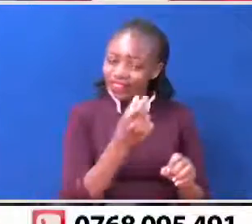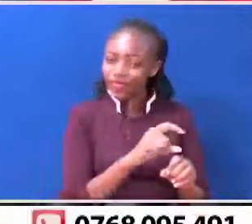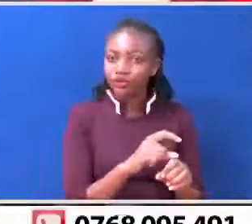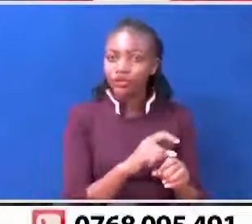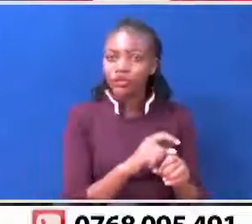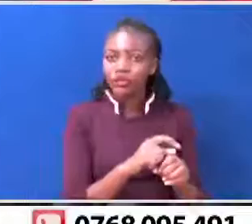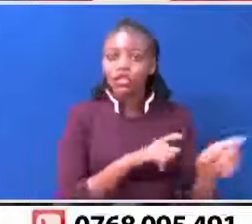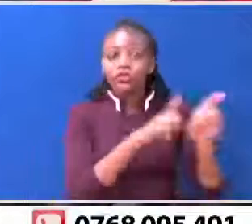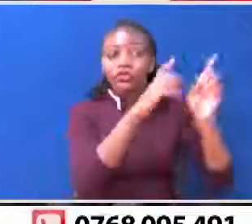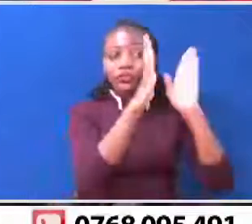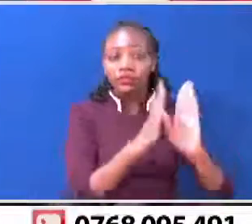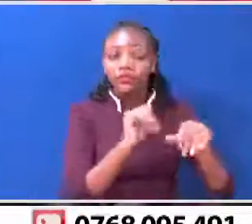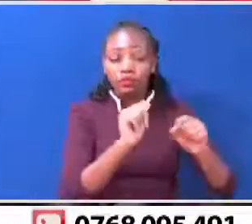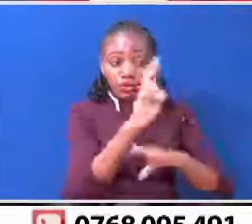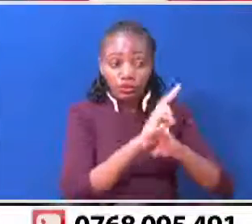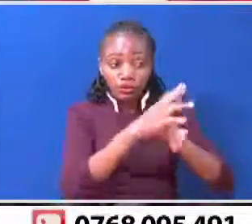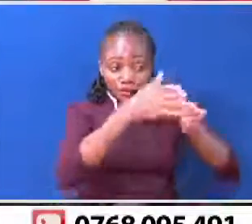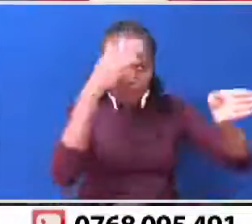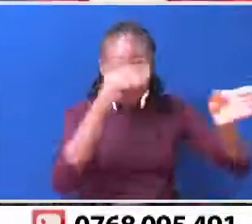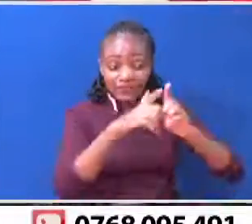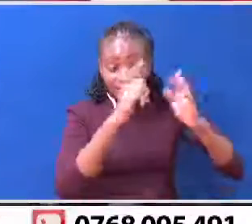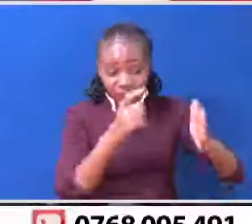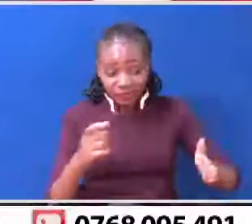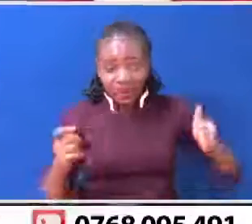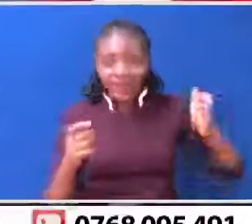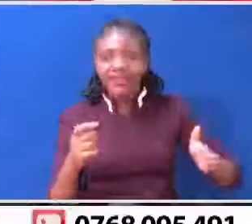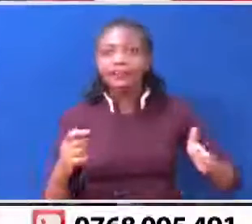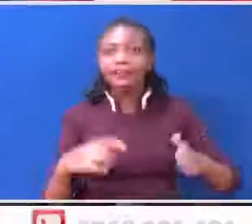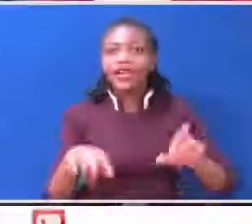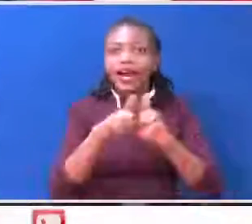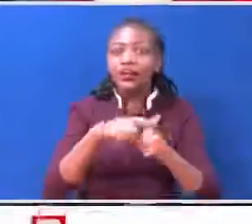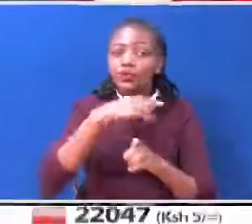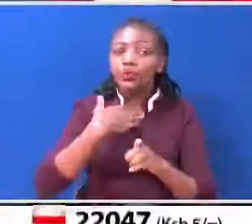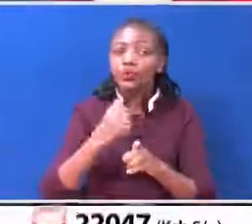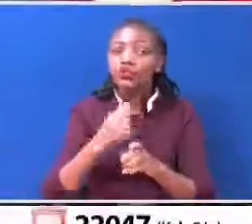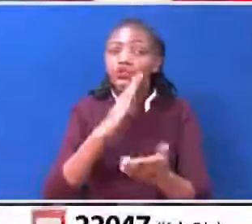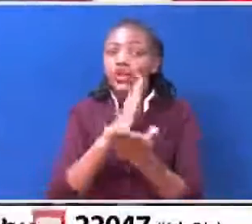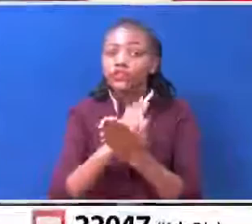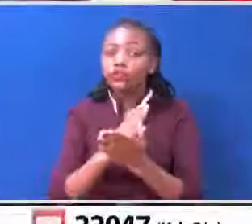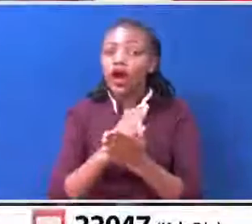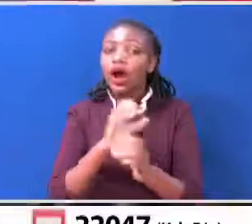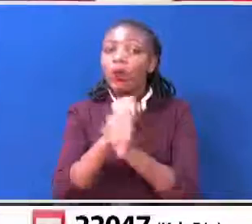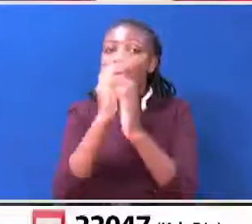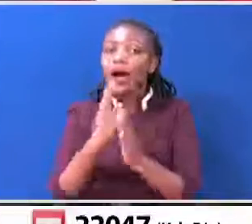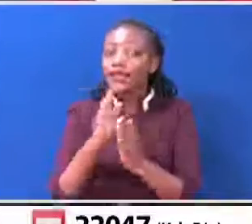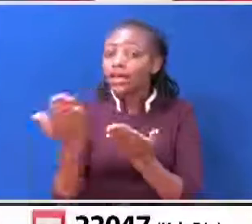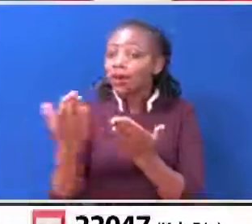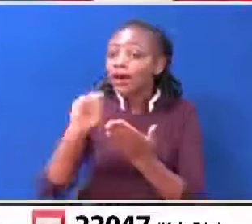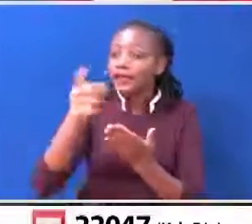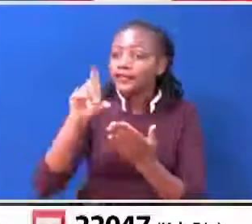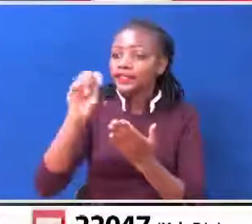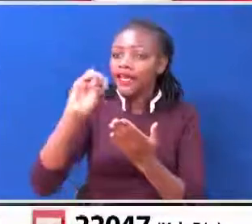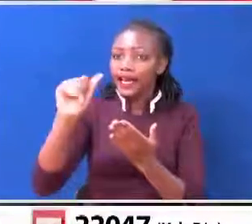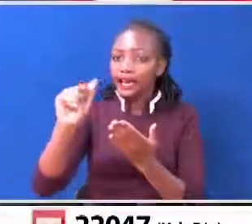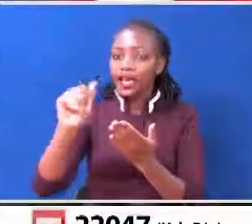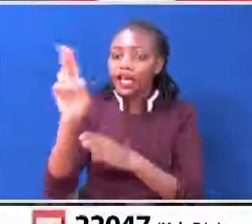this line which we are commissioning today, we also bring workers who are actually servicing